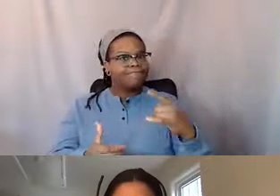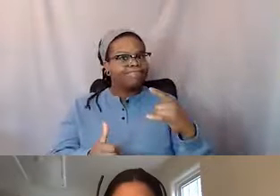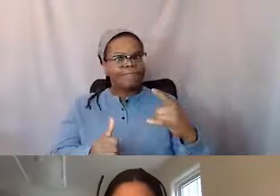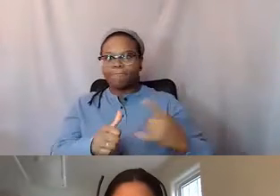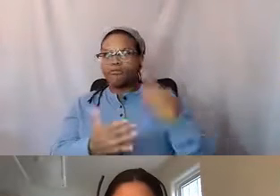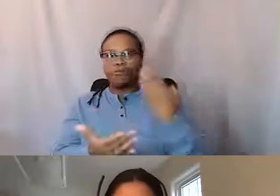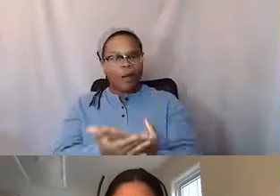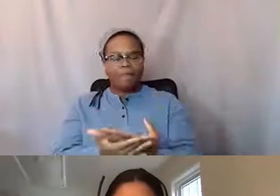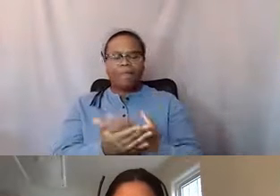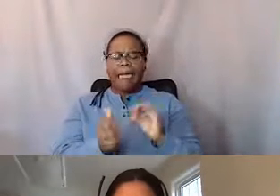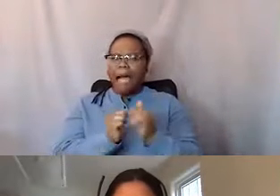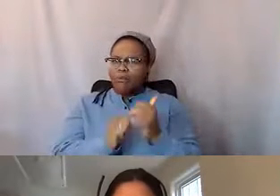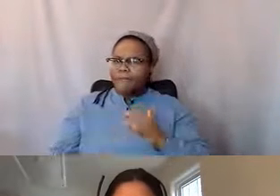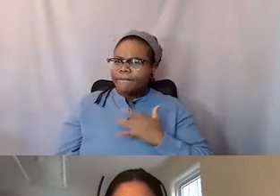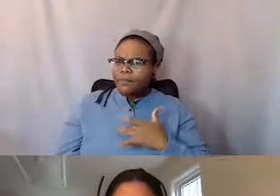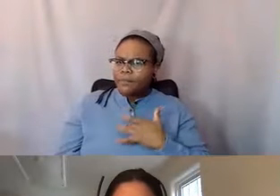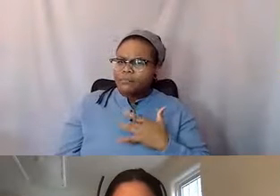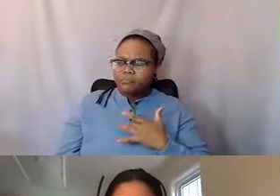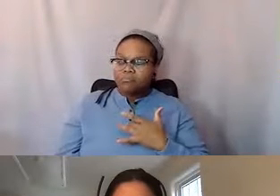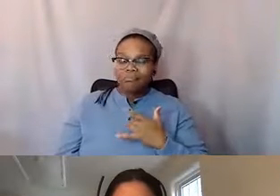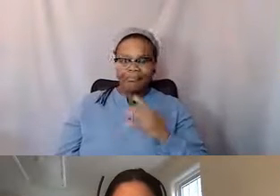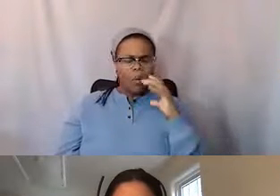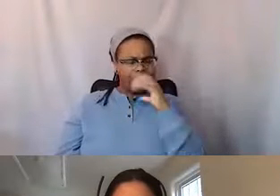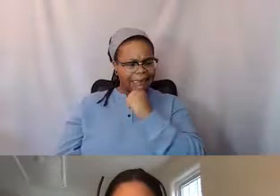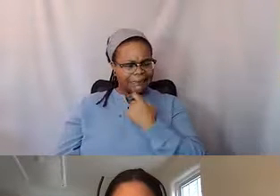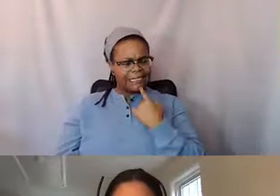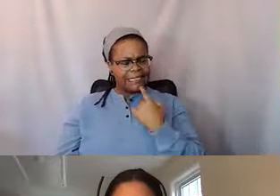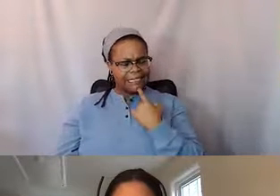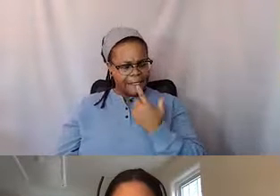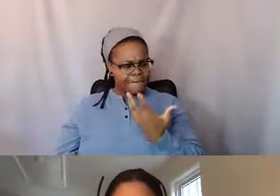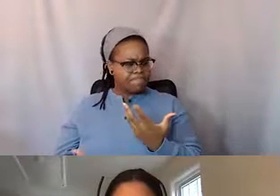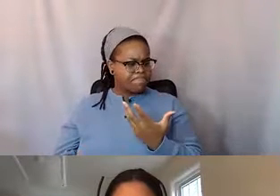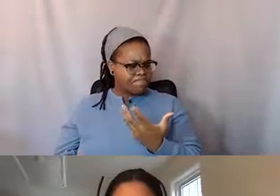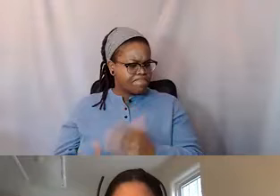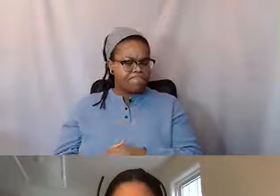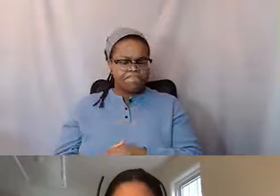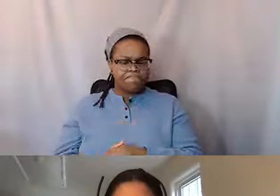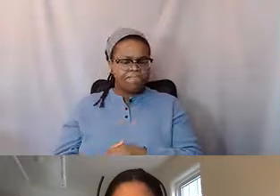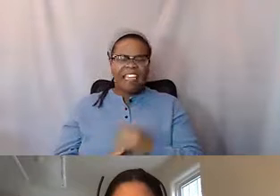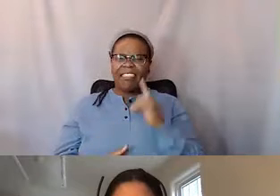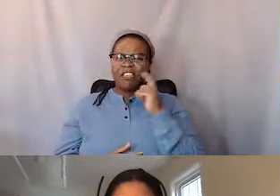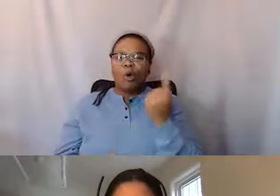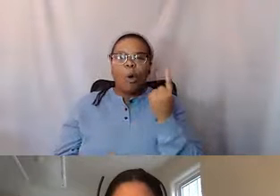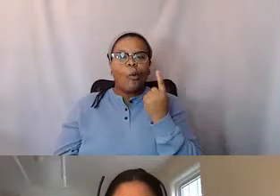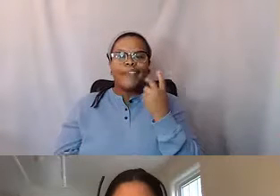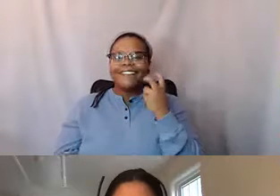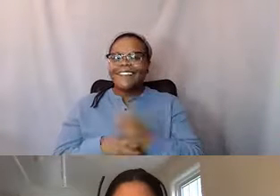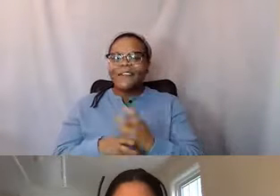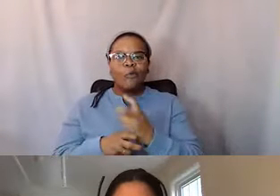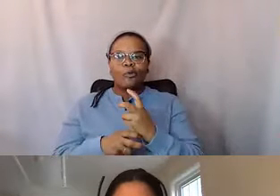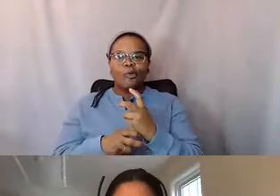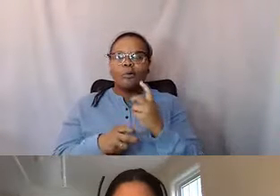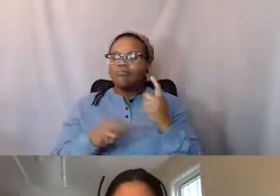and how did it feel? And I guess I would say it's I think it's always difficult to all of a sudden